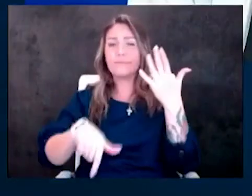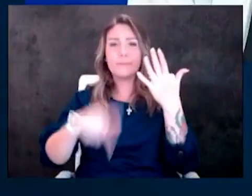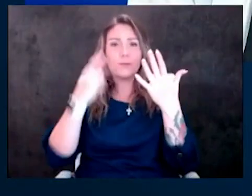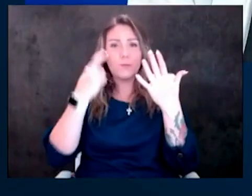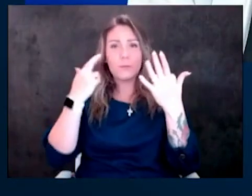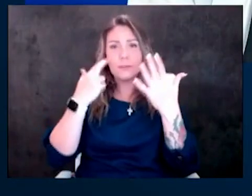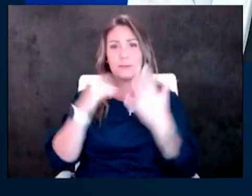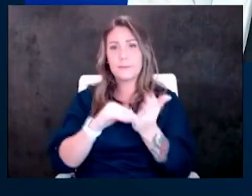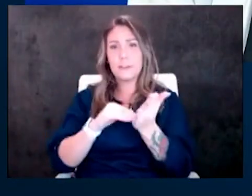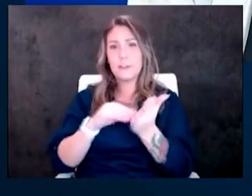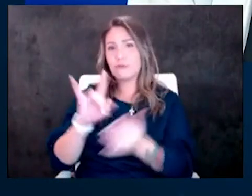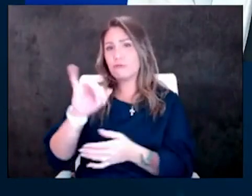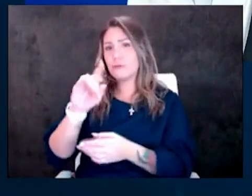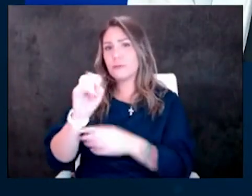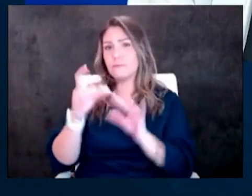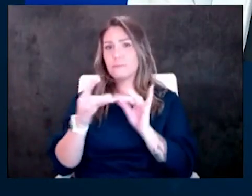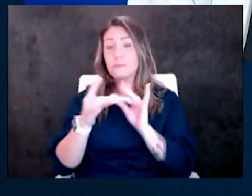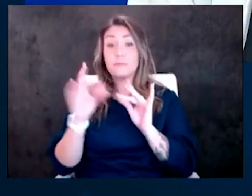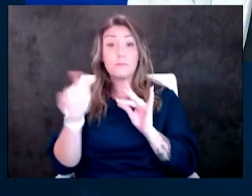questions?